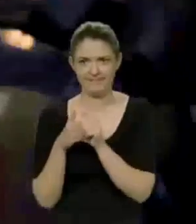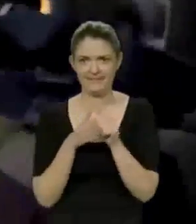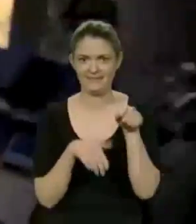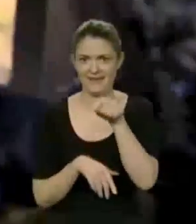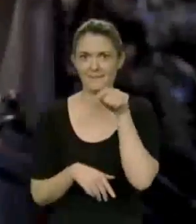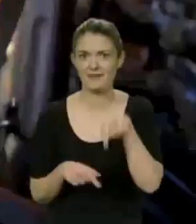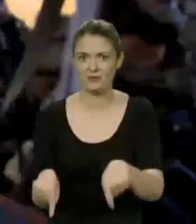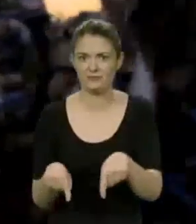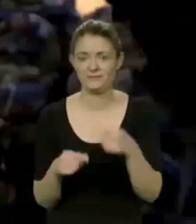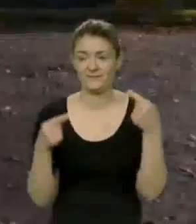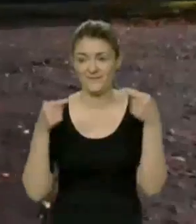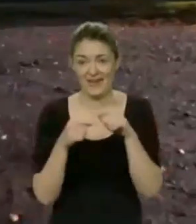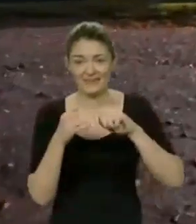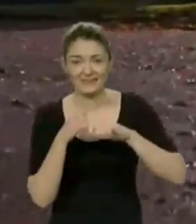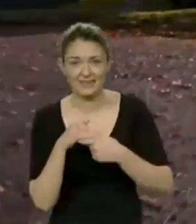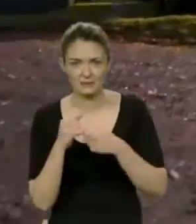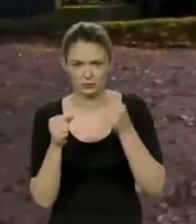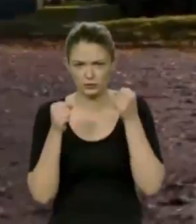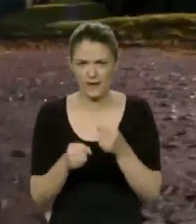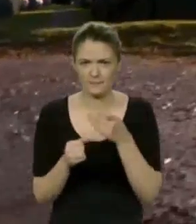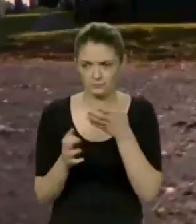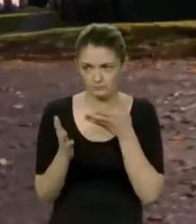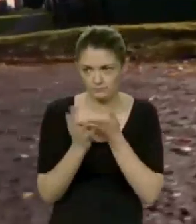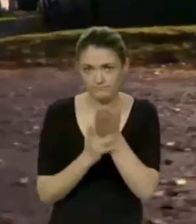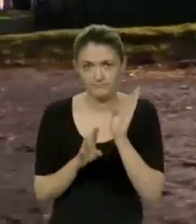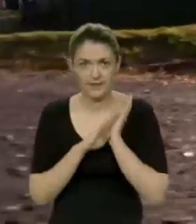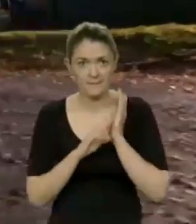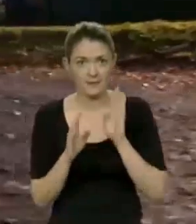and will determine whether or not a recruit becomes a soldier.